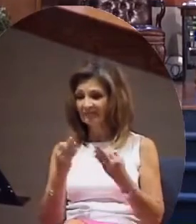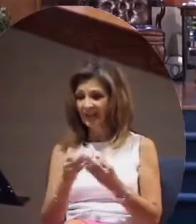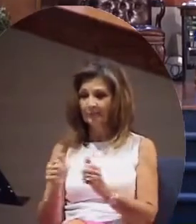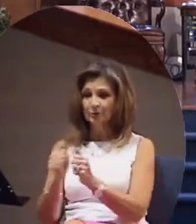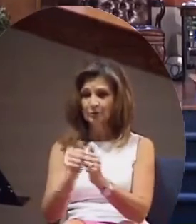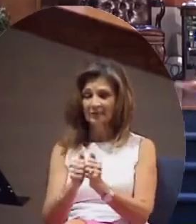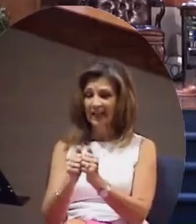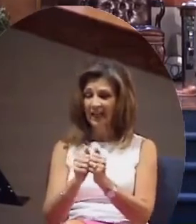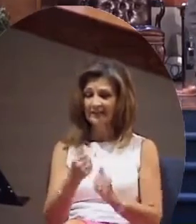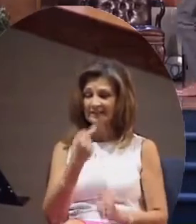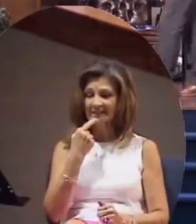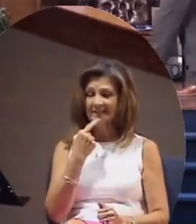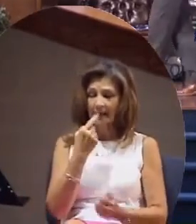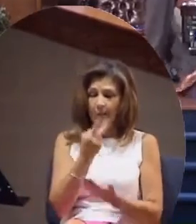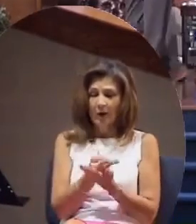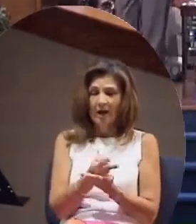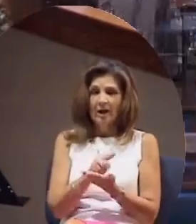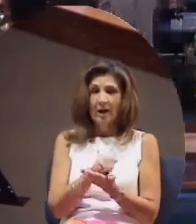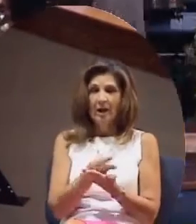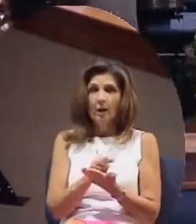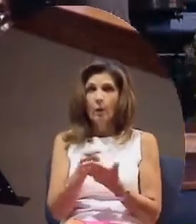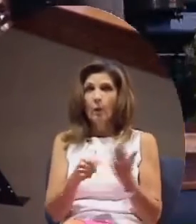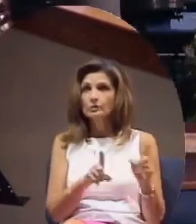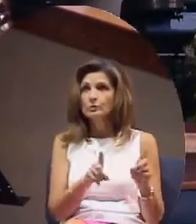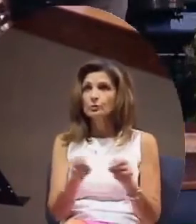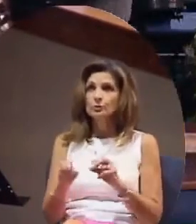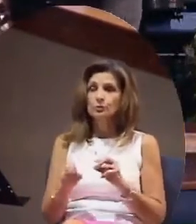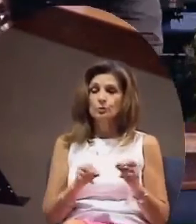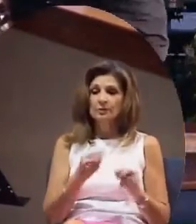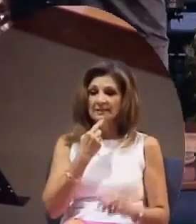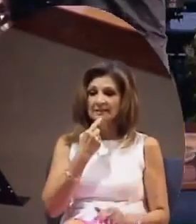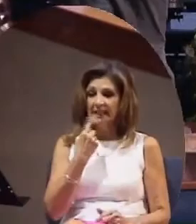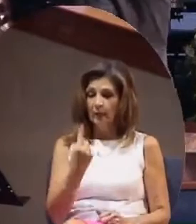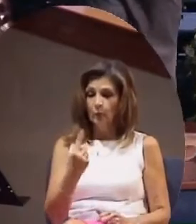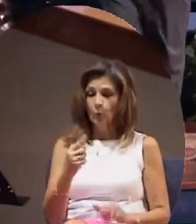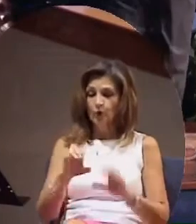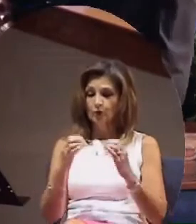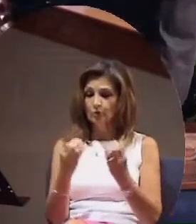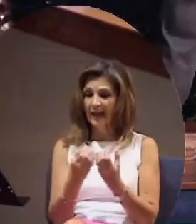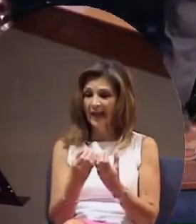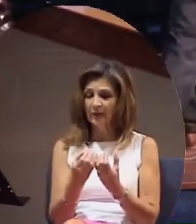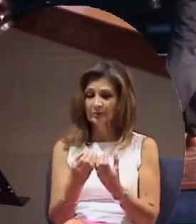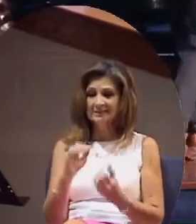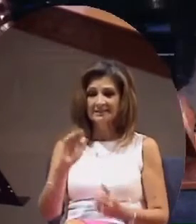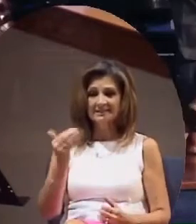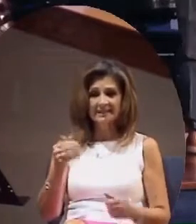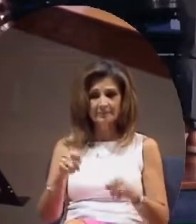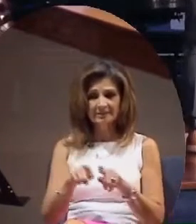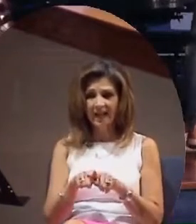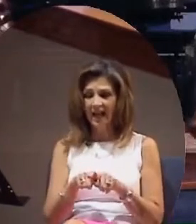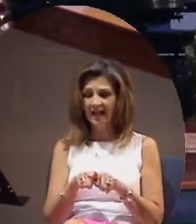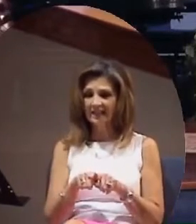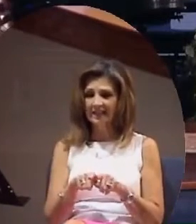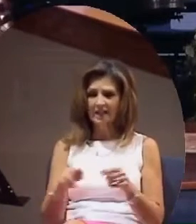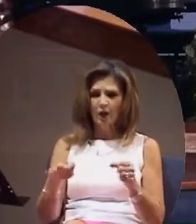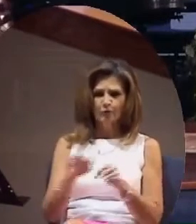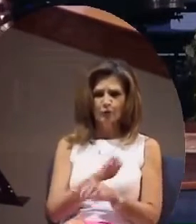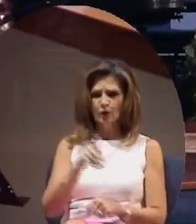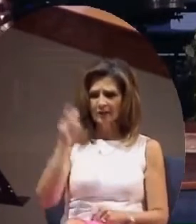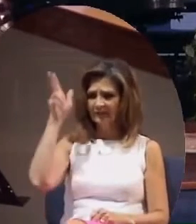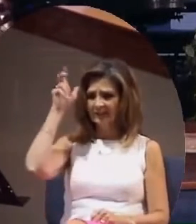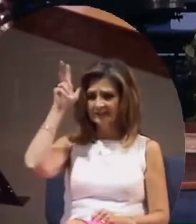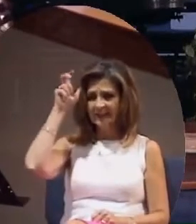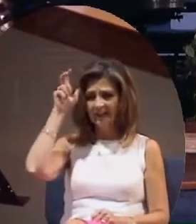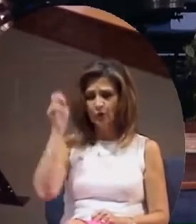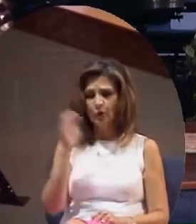I'm laying up at night trying to figure out what to do, and he said, this one crowd just seems like they're just full of the devil,